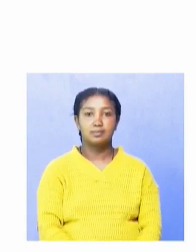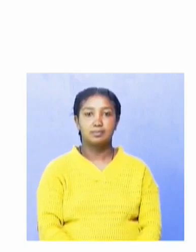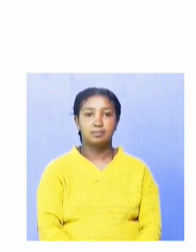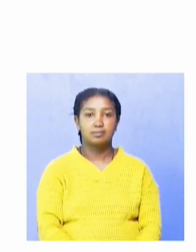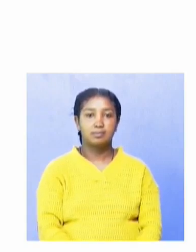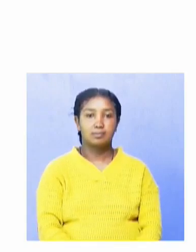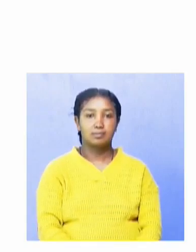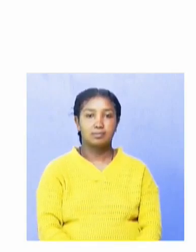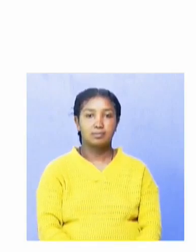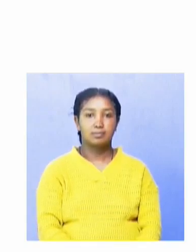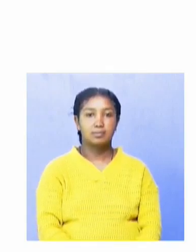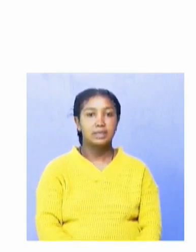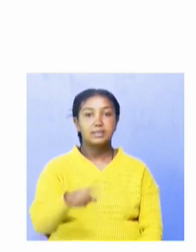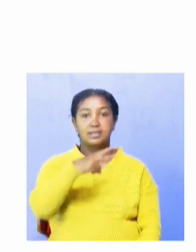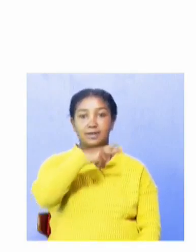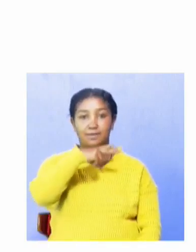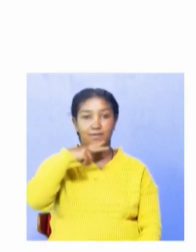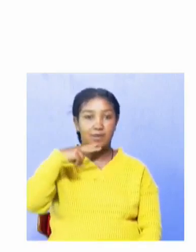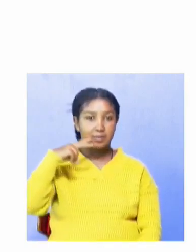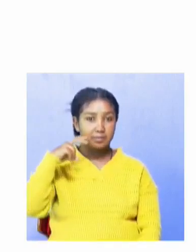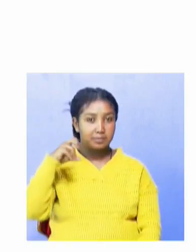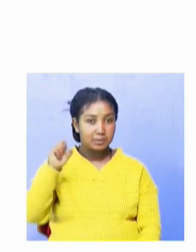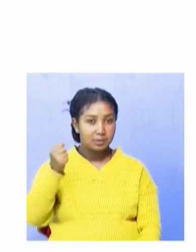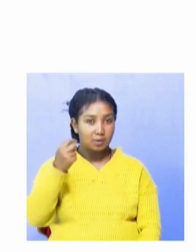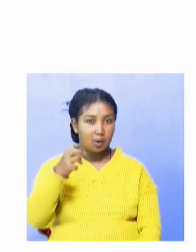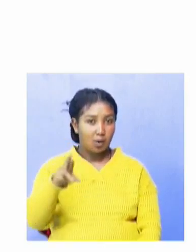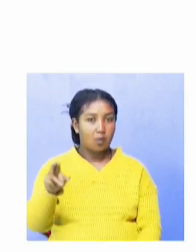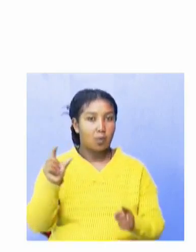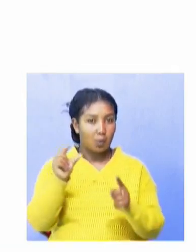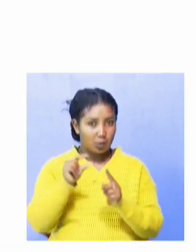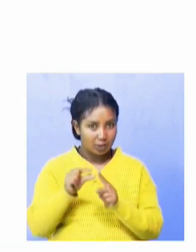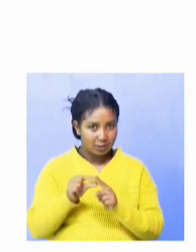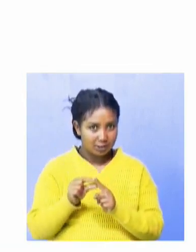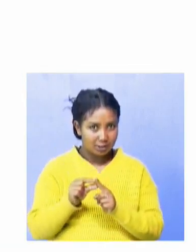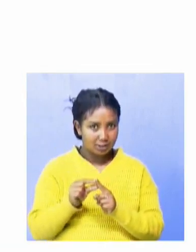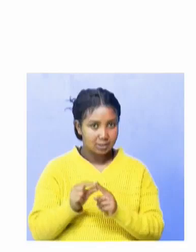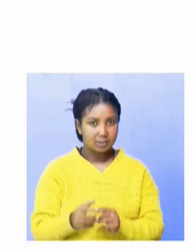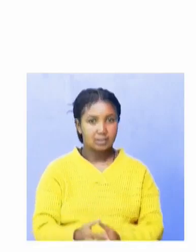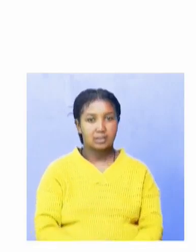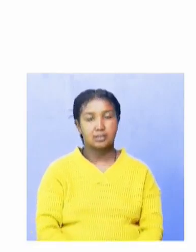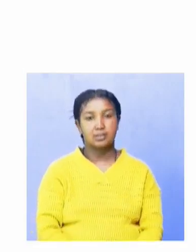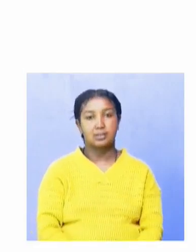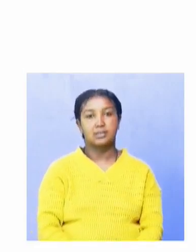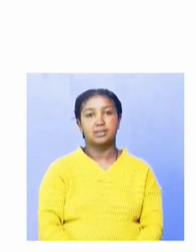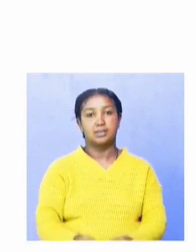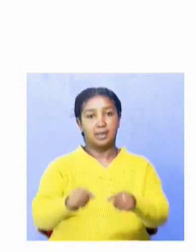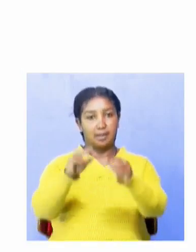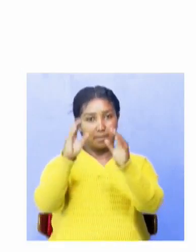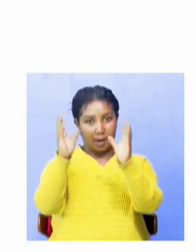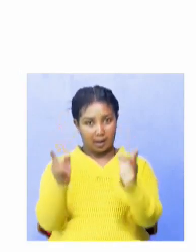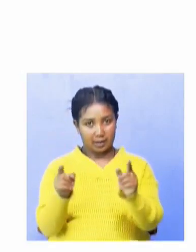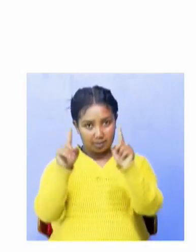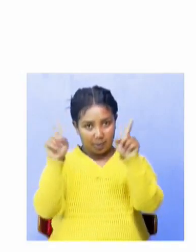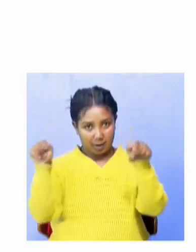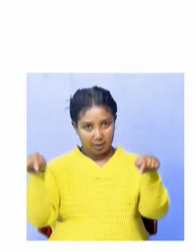the verbs, or we can say words, in